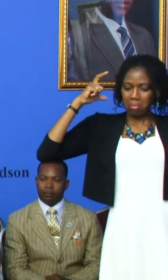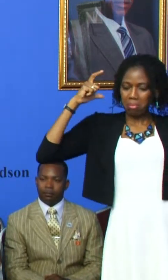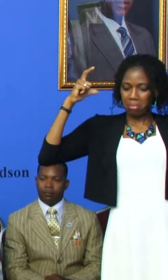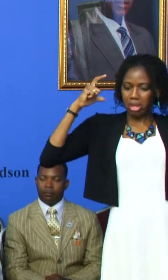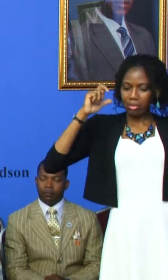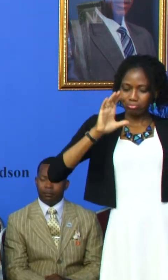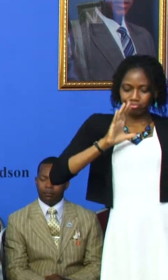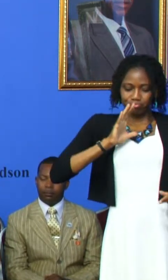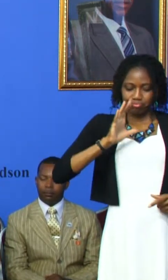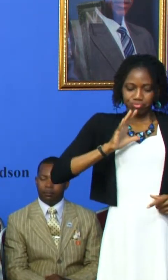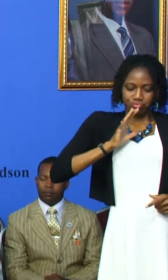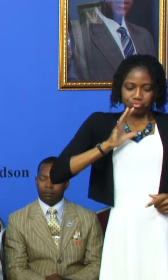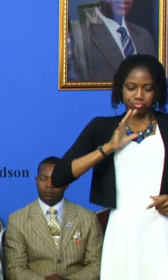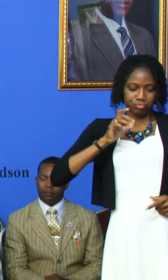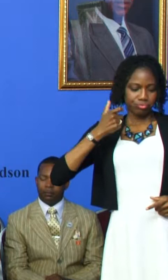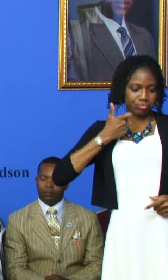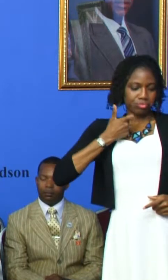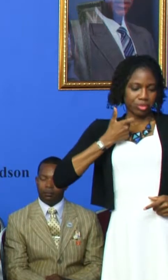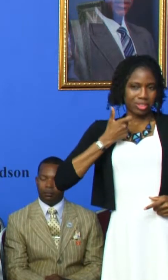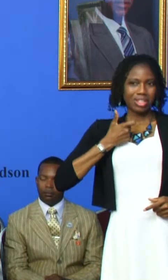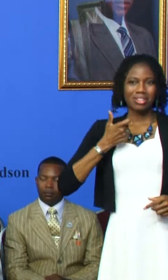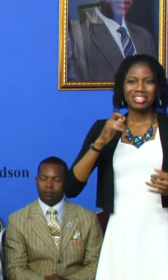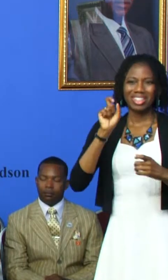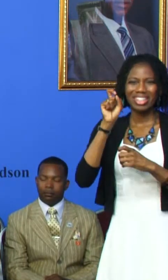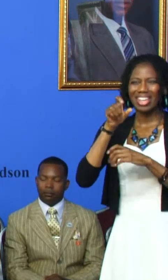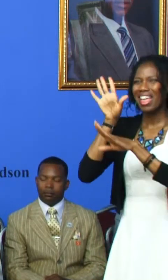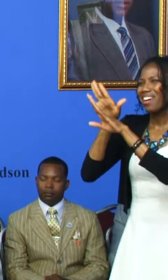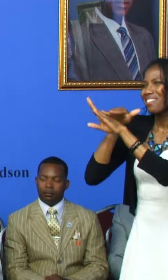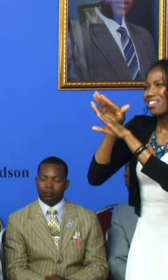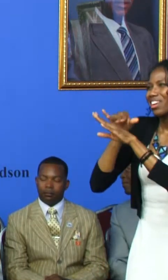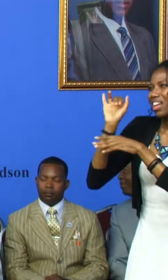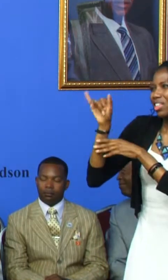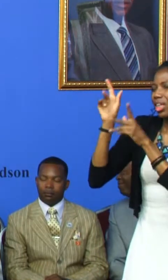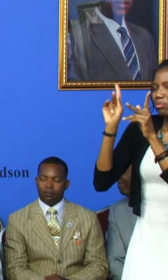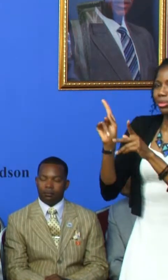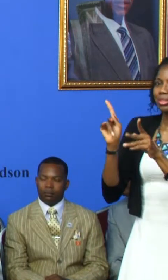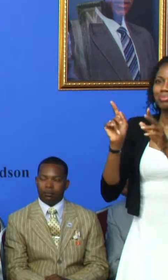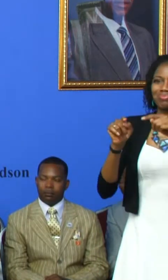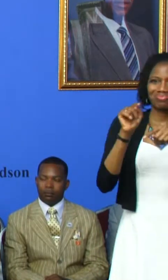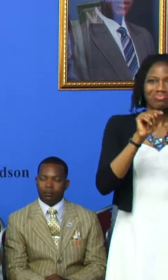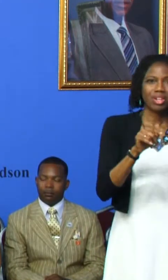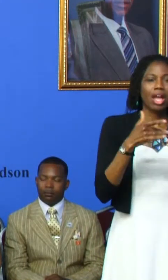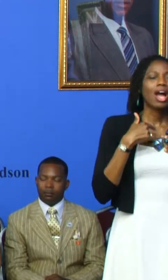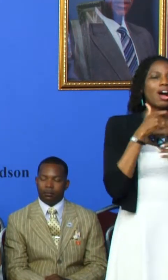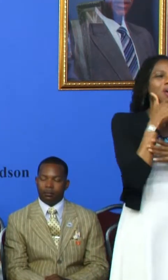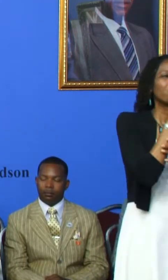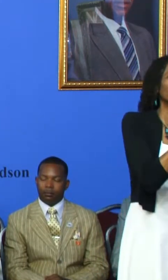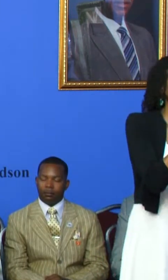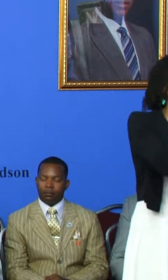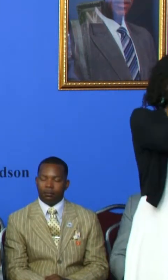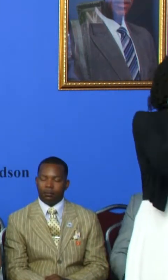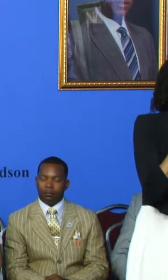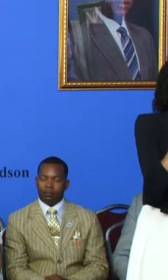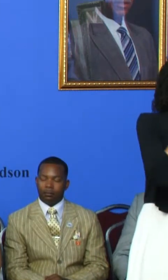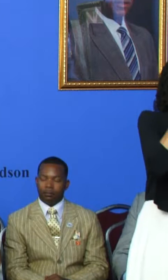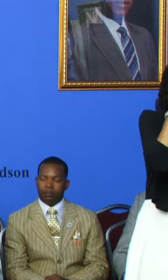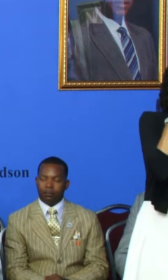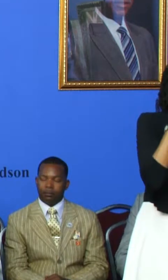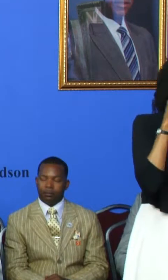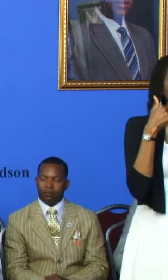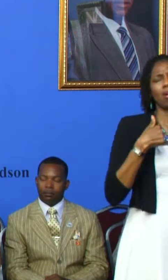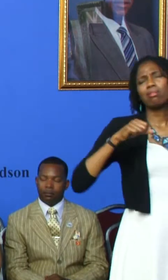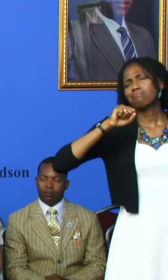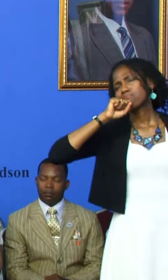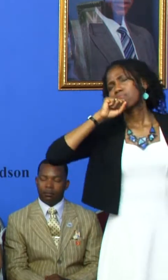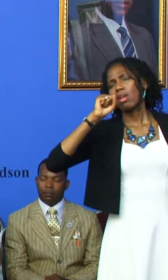high, mighty person. You know, everything, you know, I was watching a guy yesterday on TV. Oh, I love President Trump. You know,